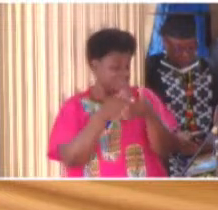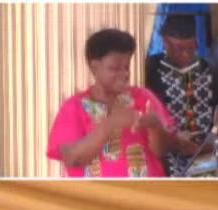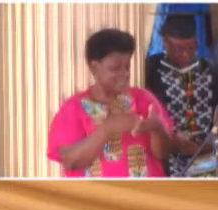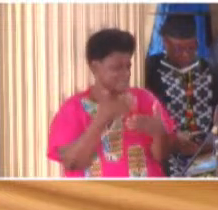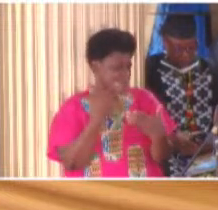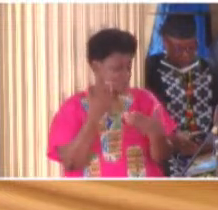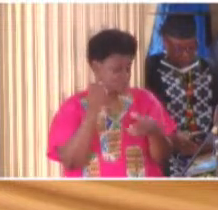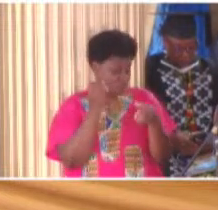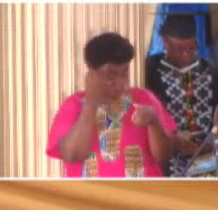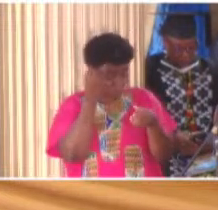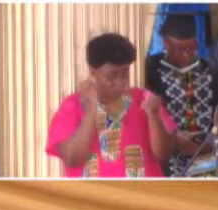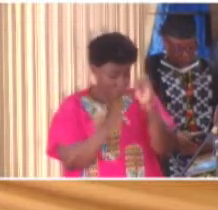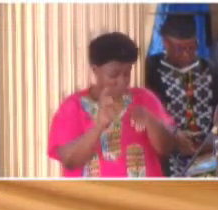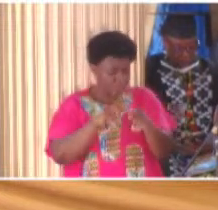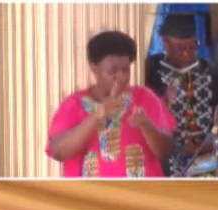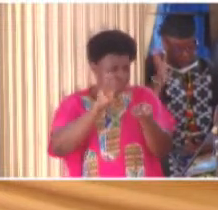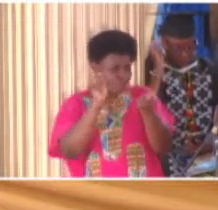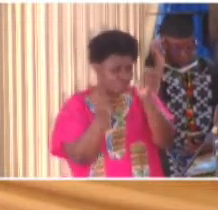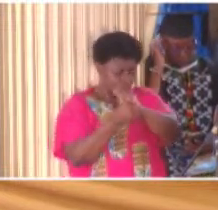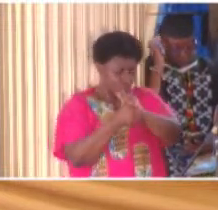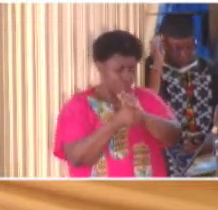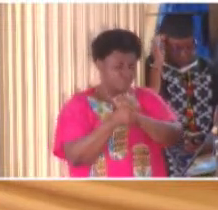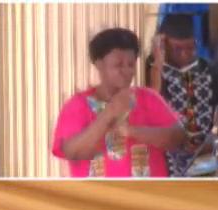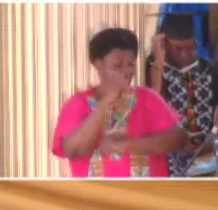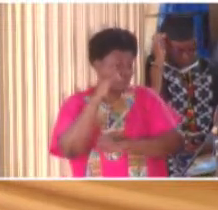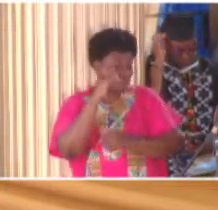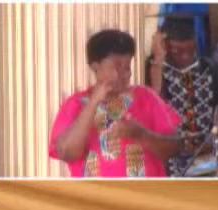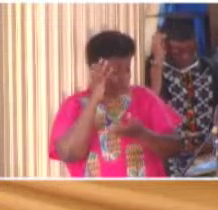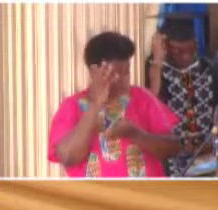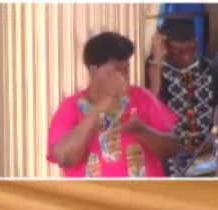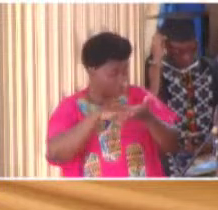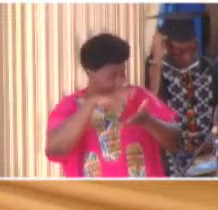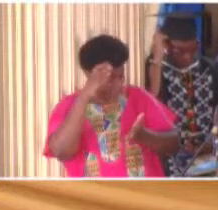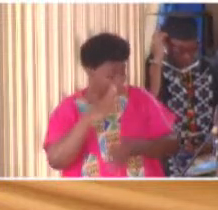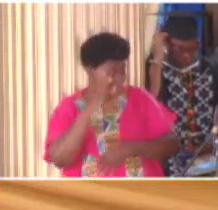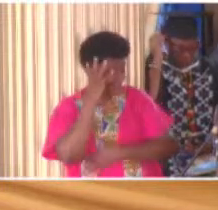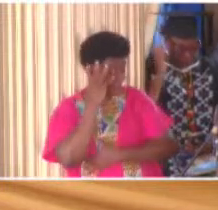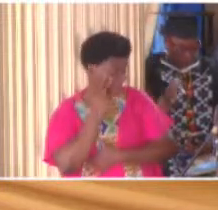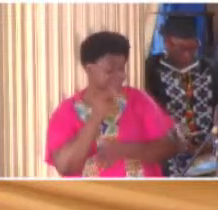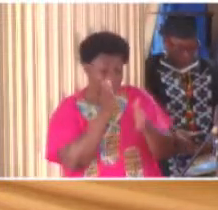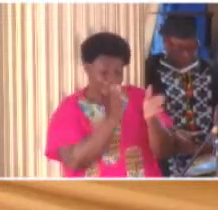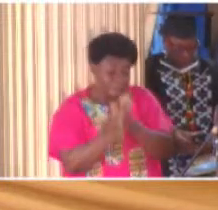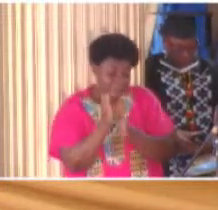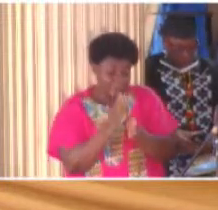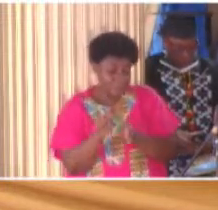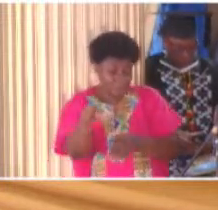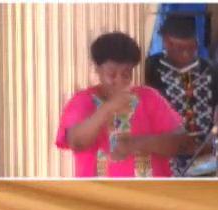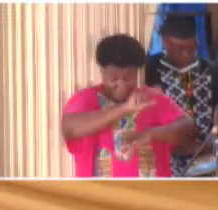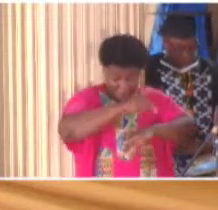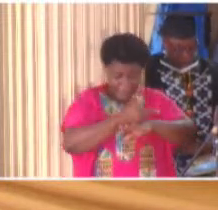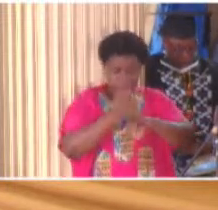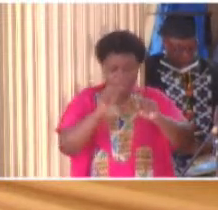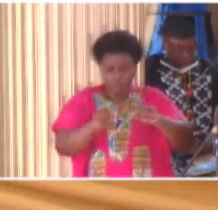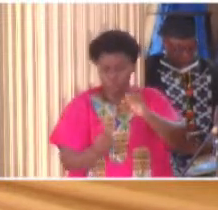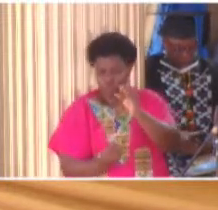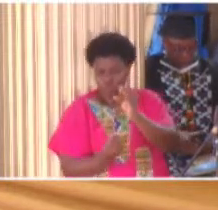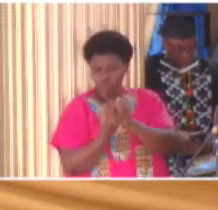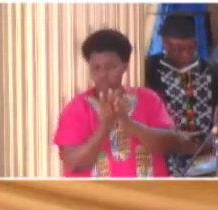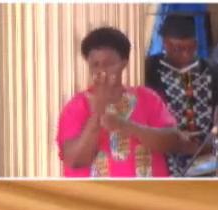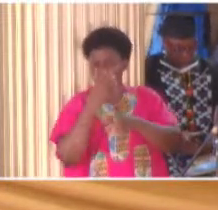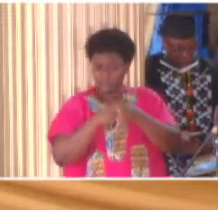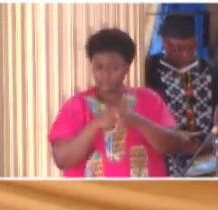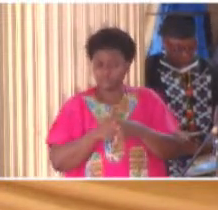a transformative student experience that prepares you, our graduates, to be able to thrive in